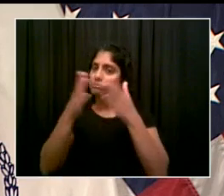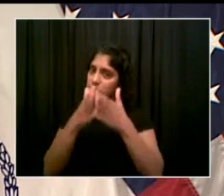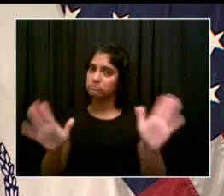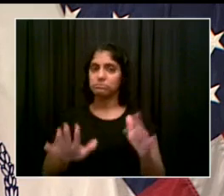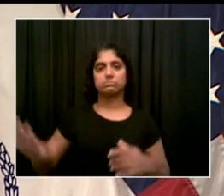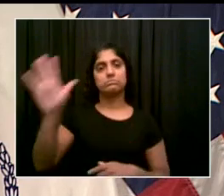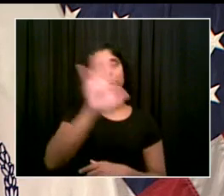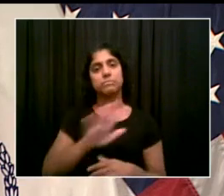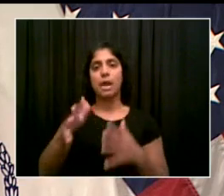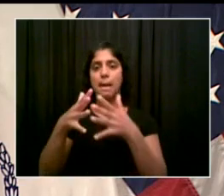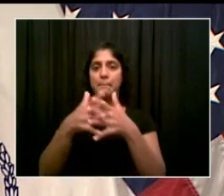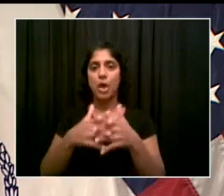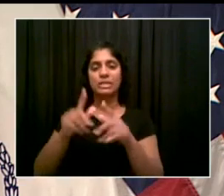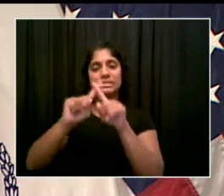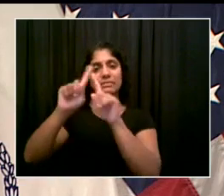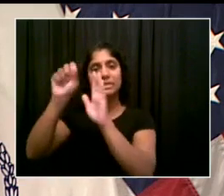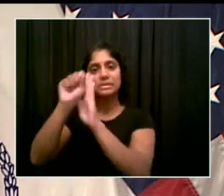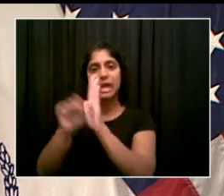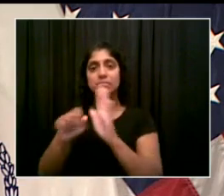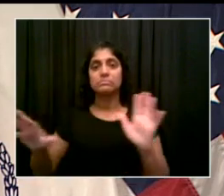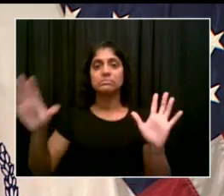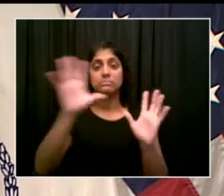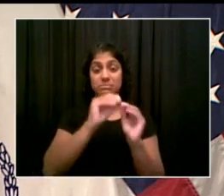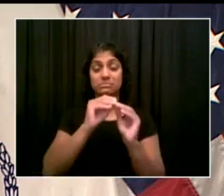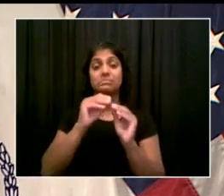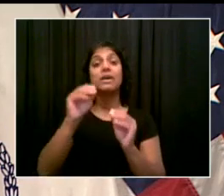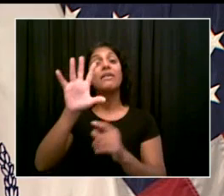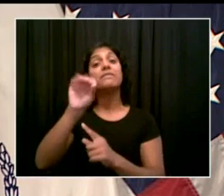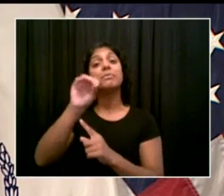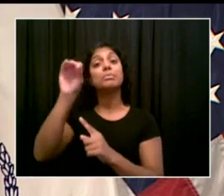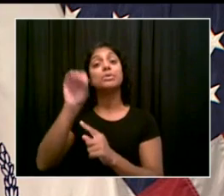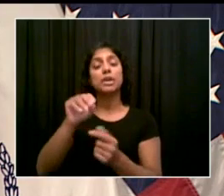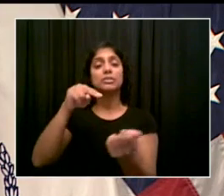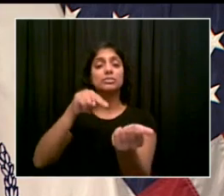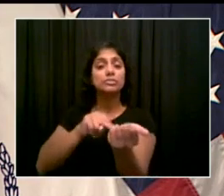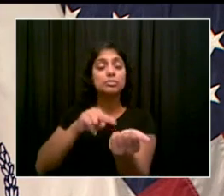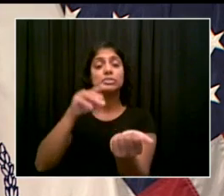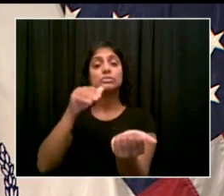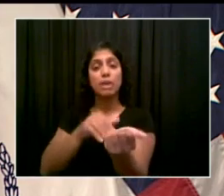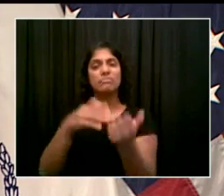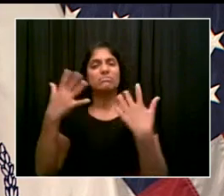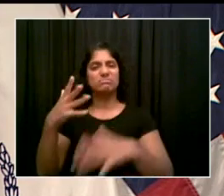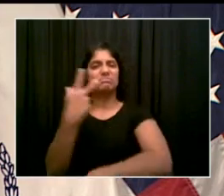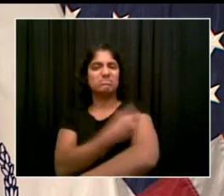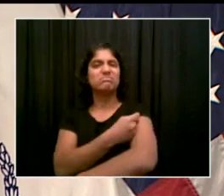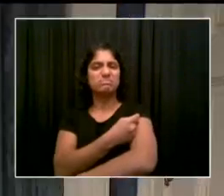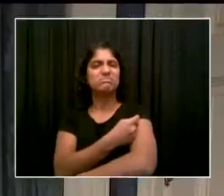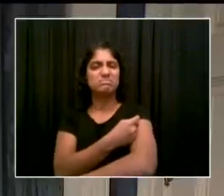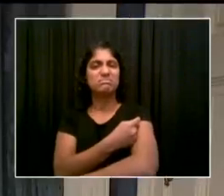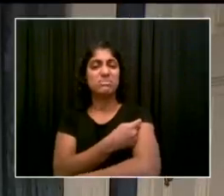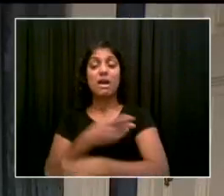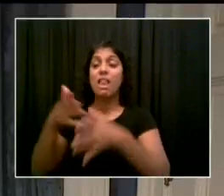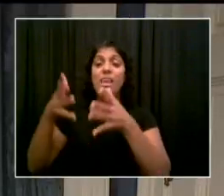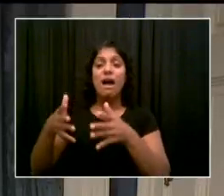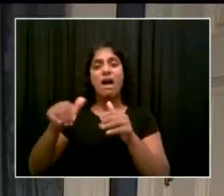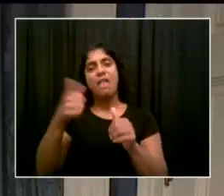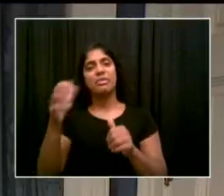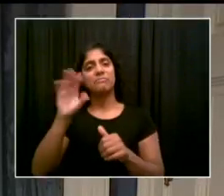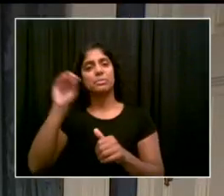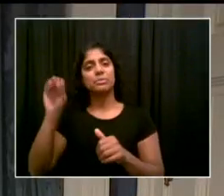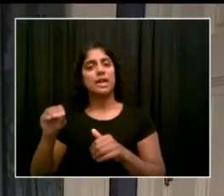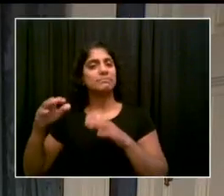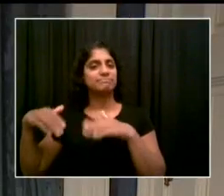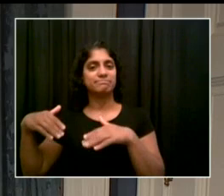would protect us greatly. In terms of the current rates in Health and Hospitals, Dr. Katz. Thank you, Mr. Mayor. Among